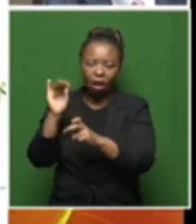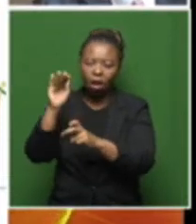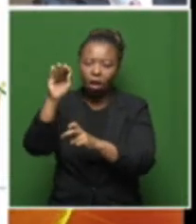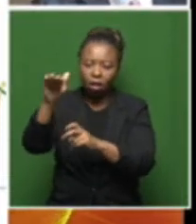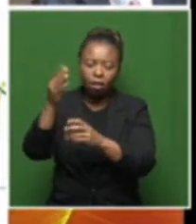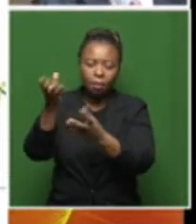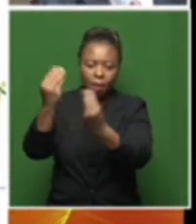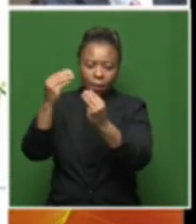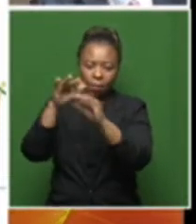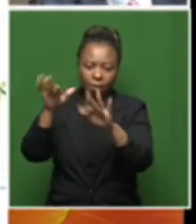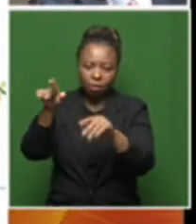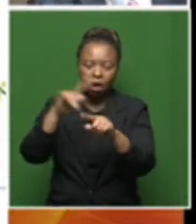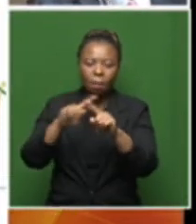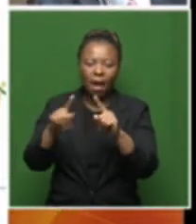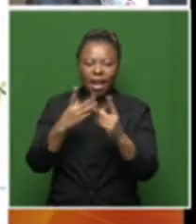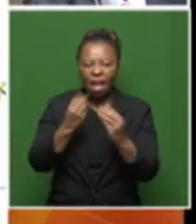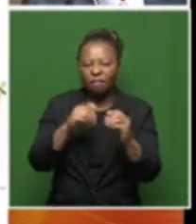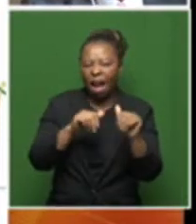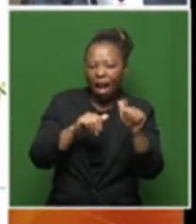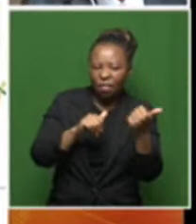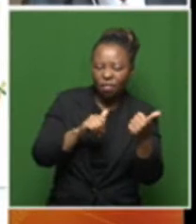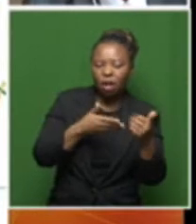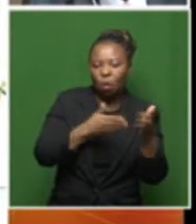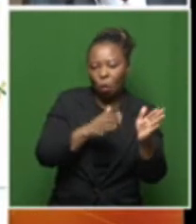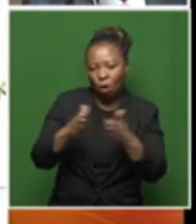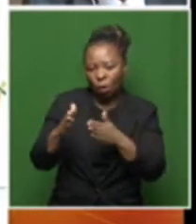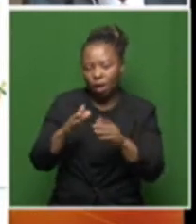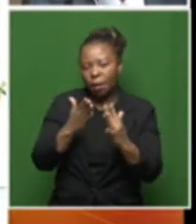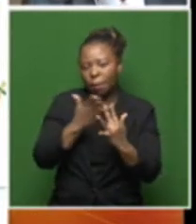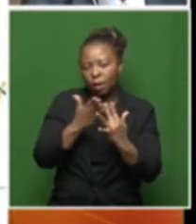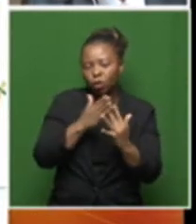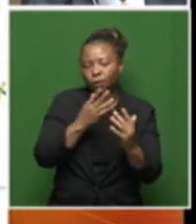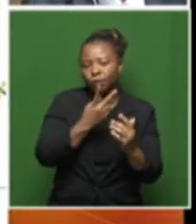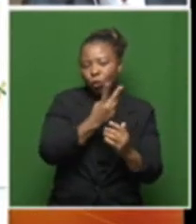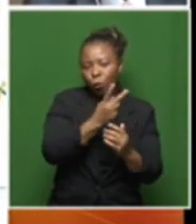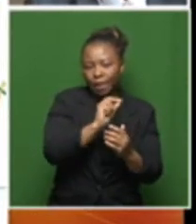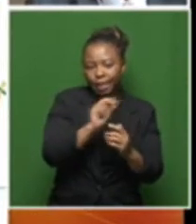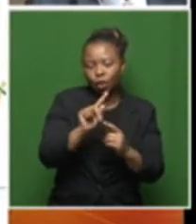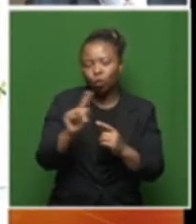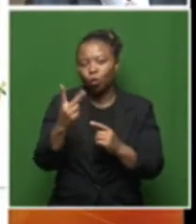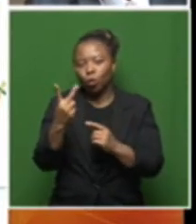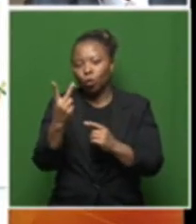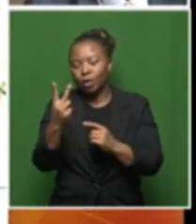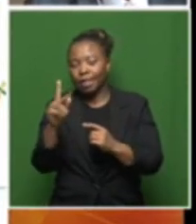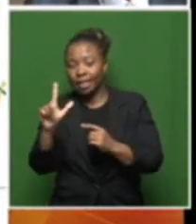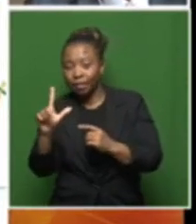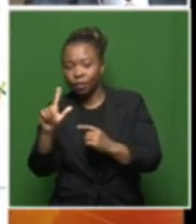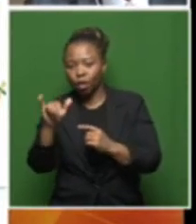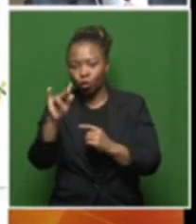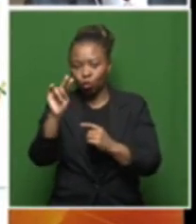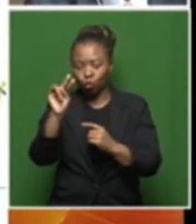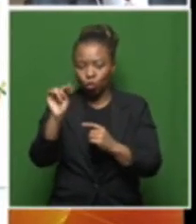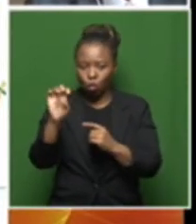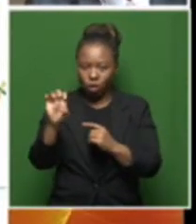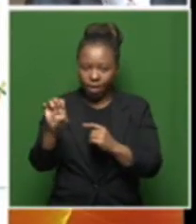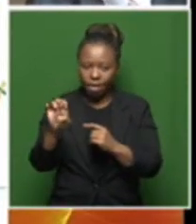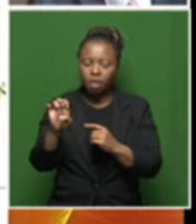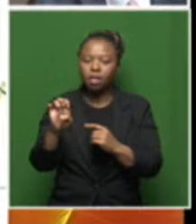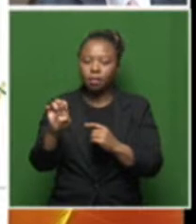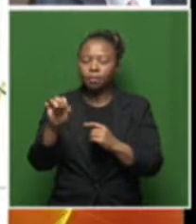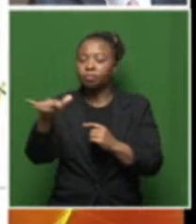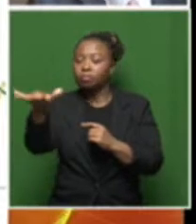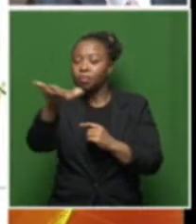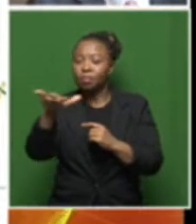some initiatives, as you can see, in the week between the 20th and the 27th of June, where they again managed to get into a high